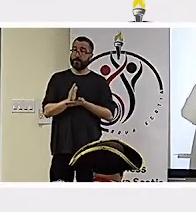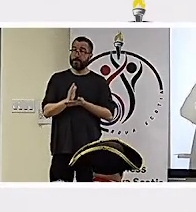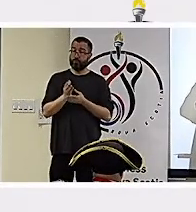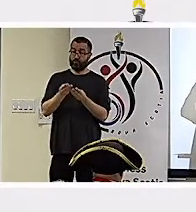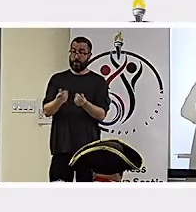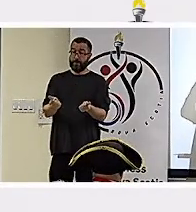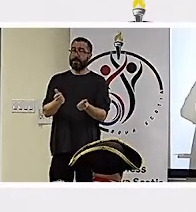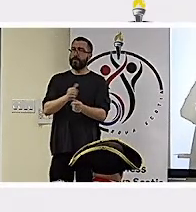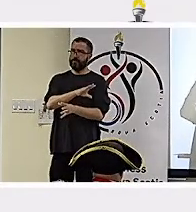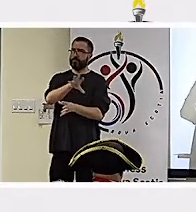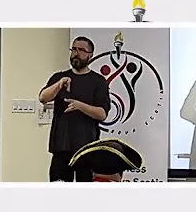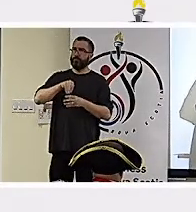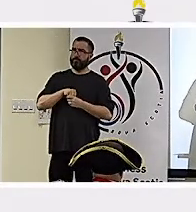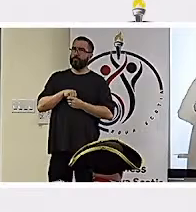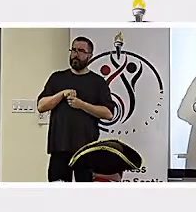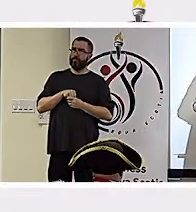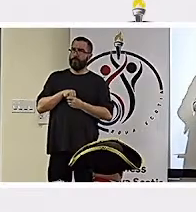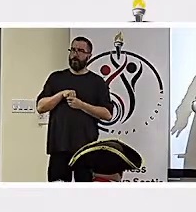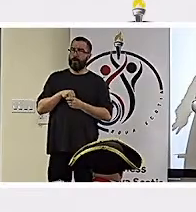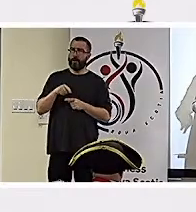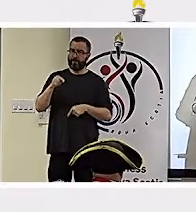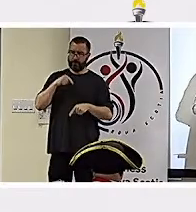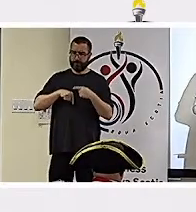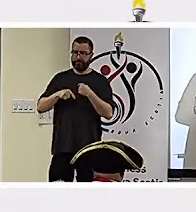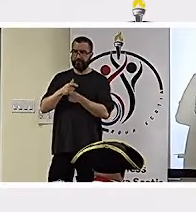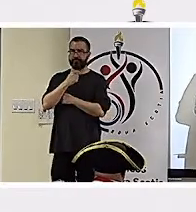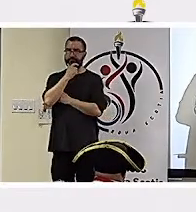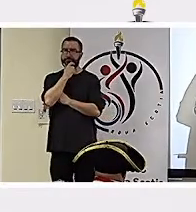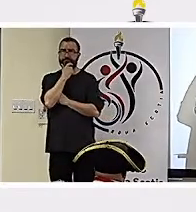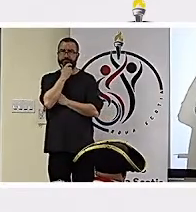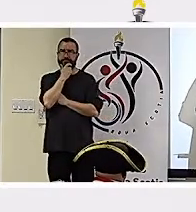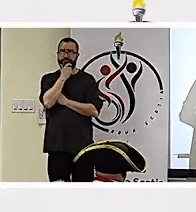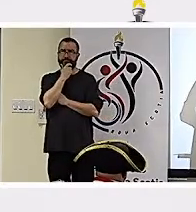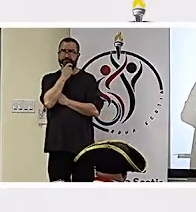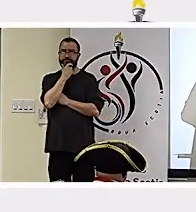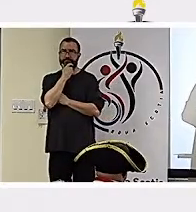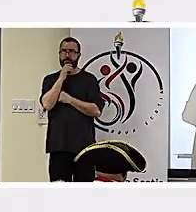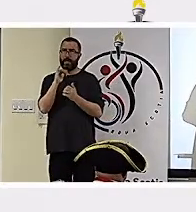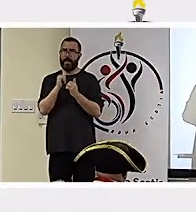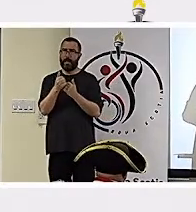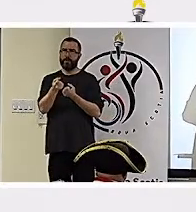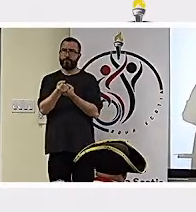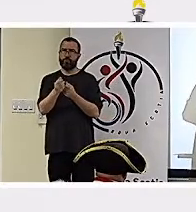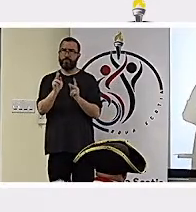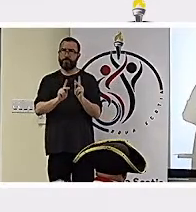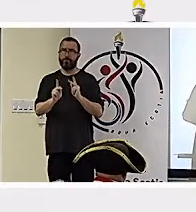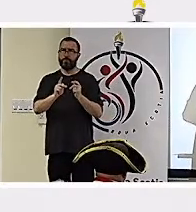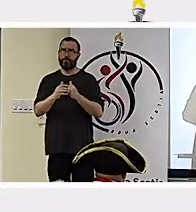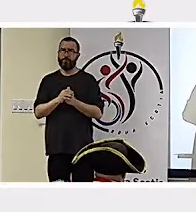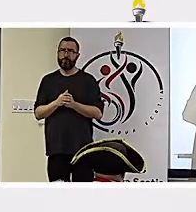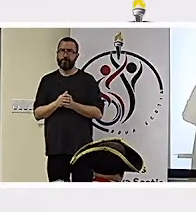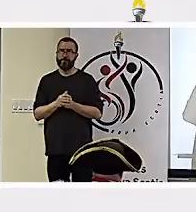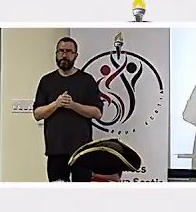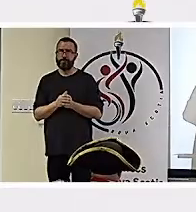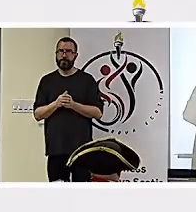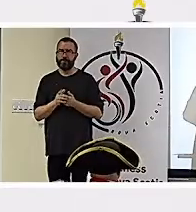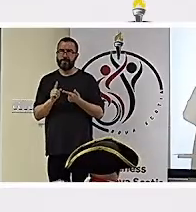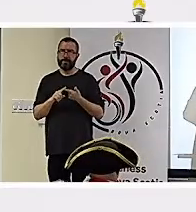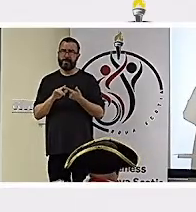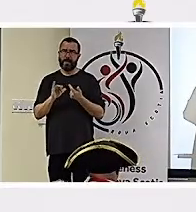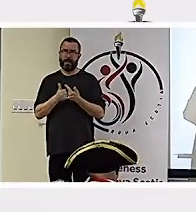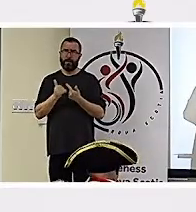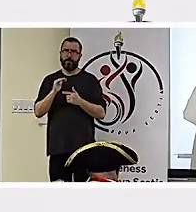It's about stepping back, rethinking how we support people, and building a system that better